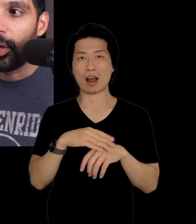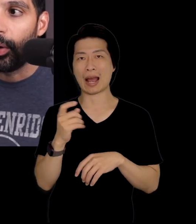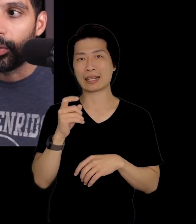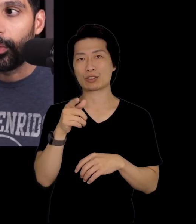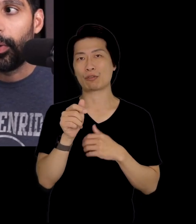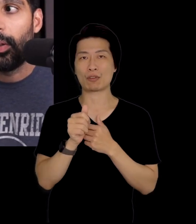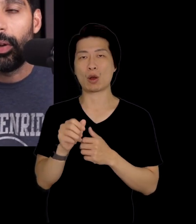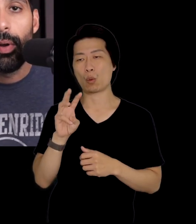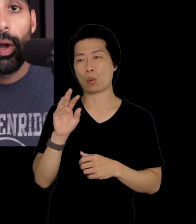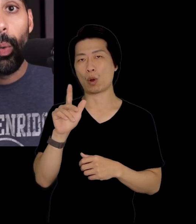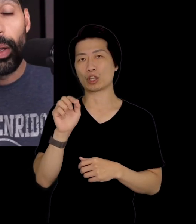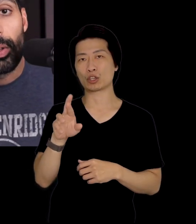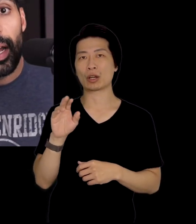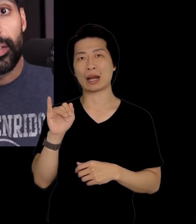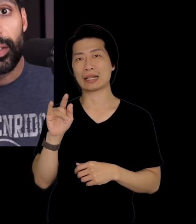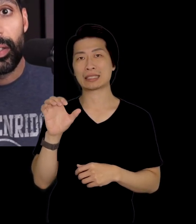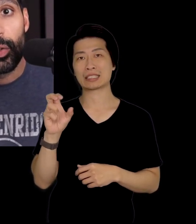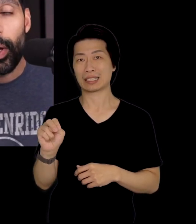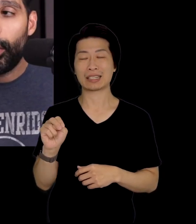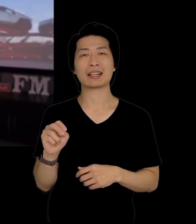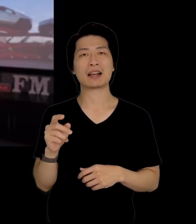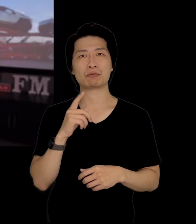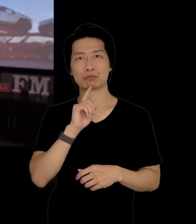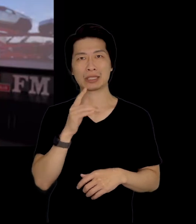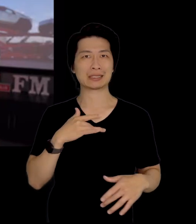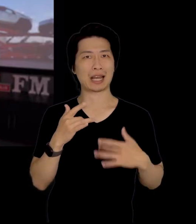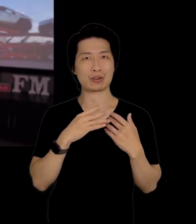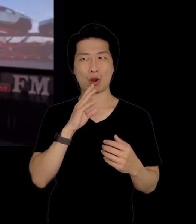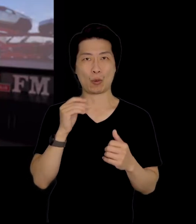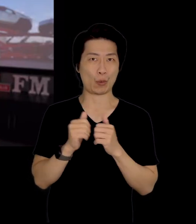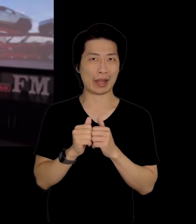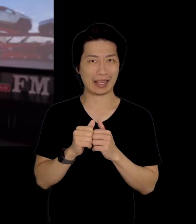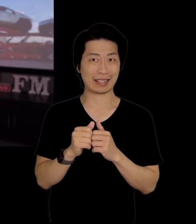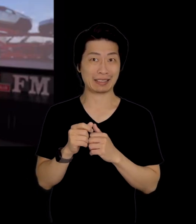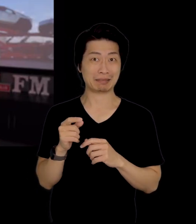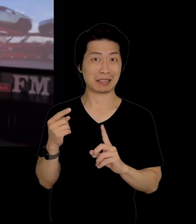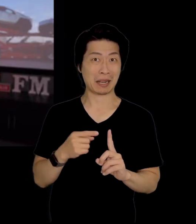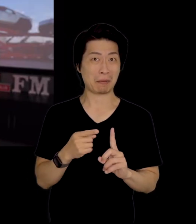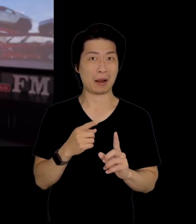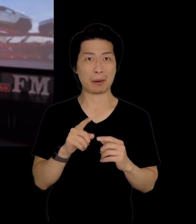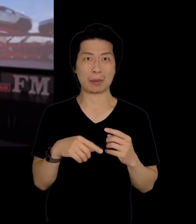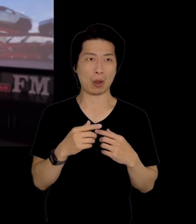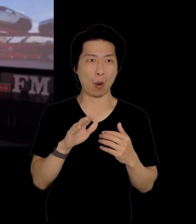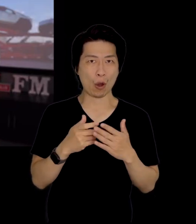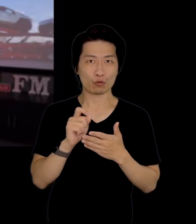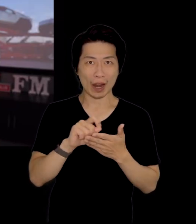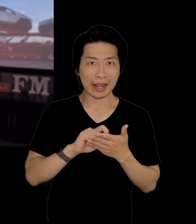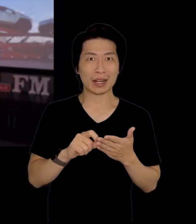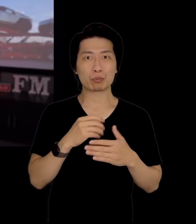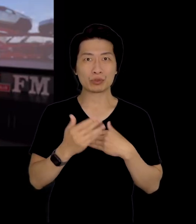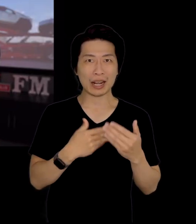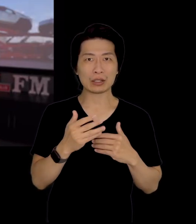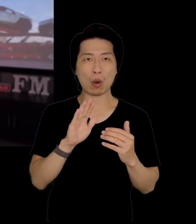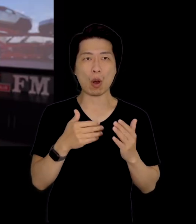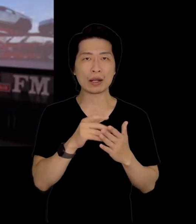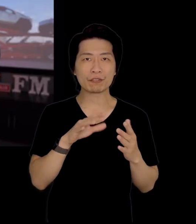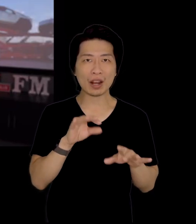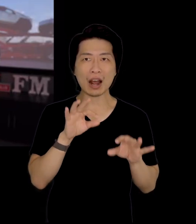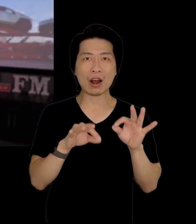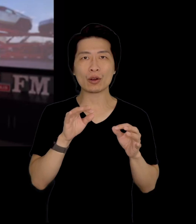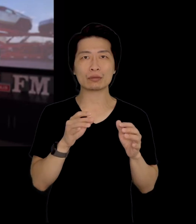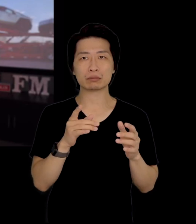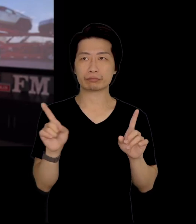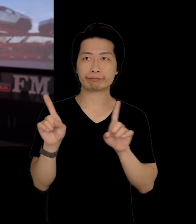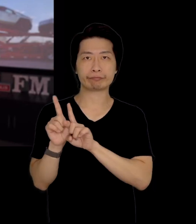and you can also follow Walter Isaacson as well. Super excited to talk to him about the entire writing process and all the things